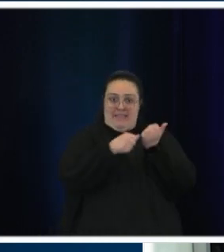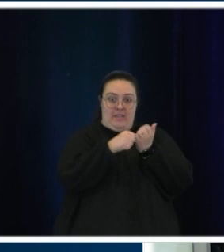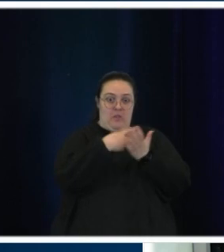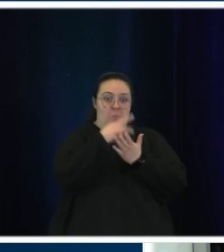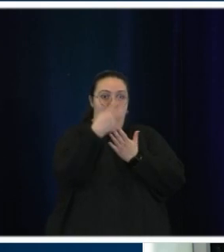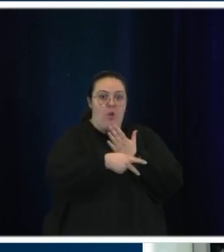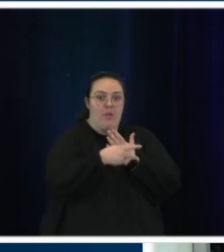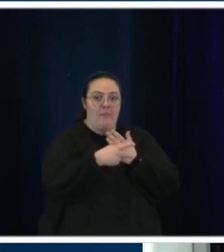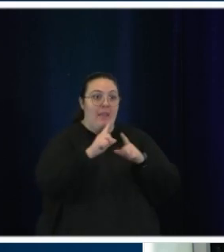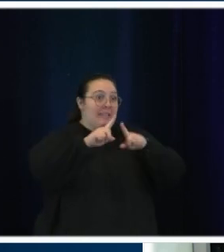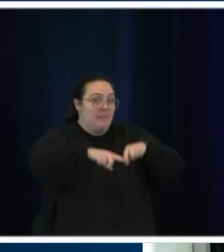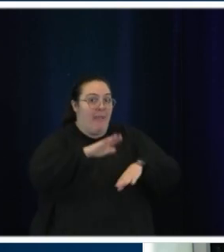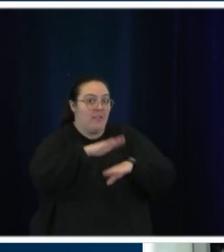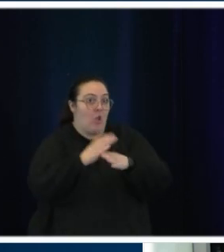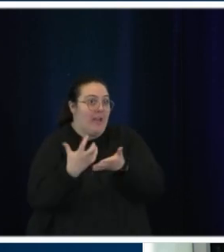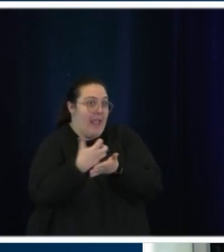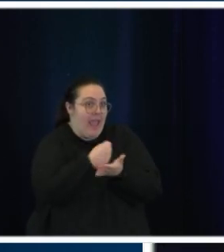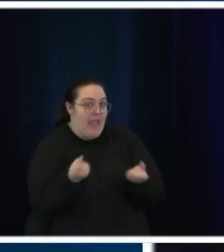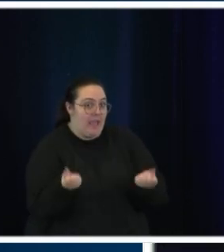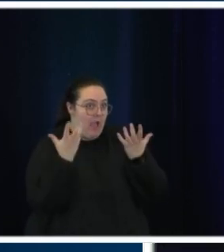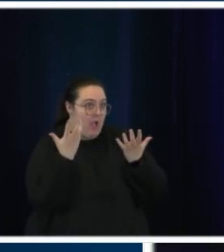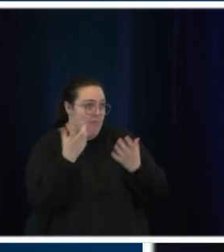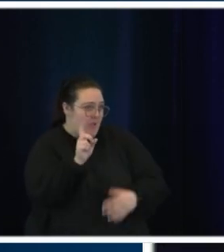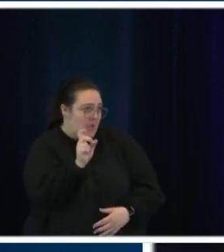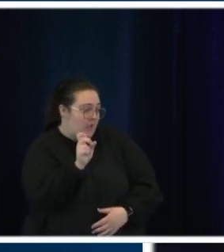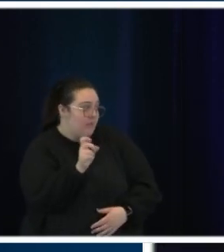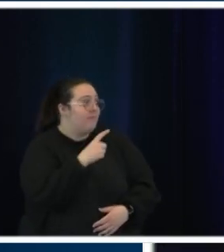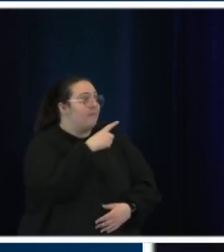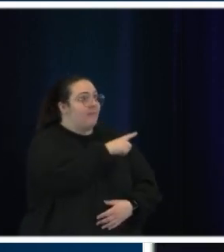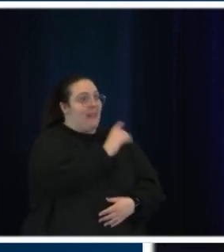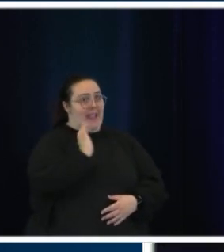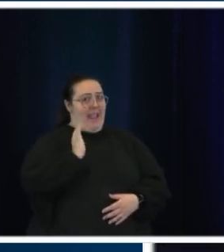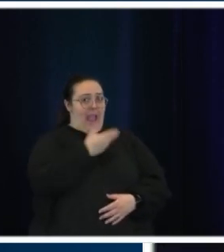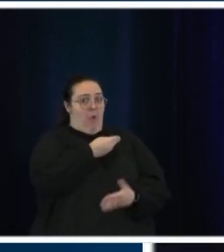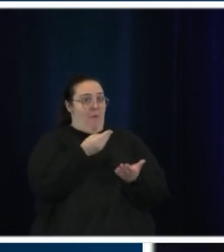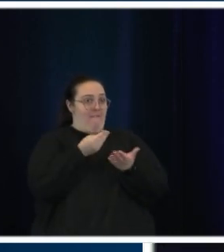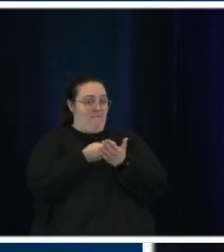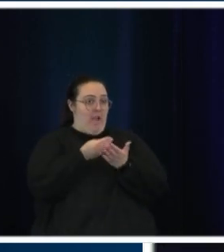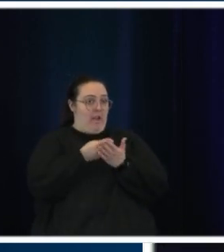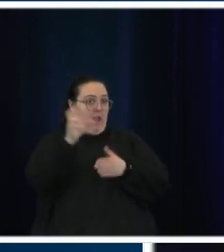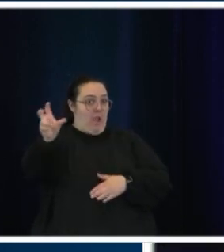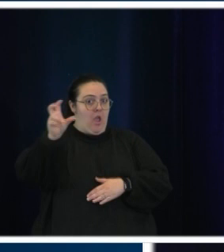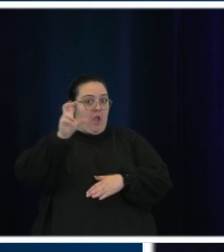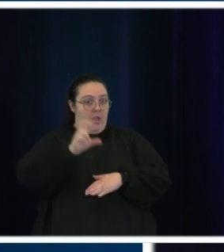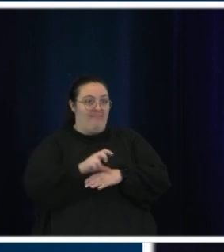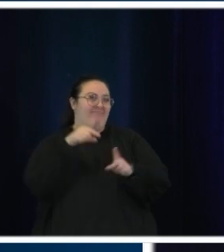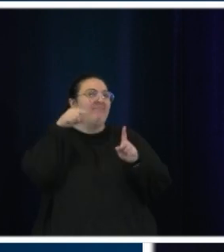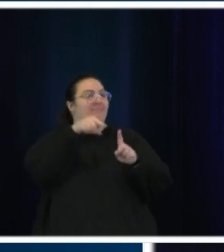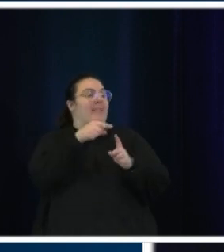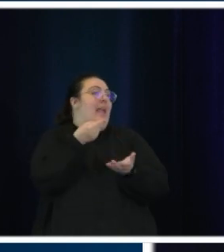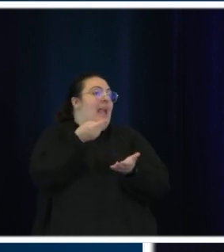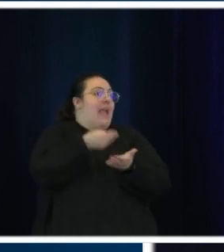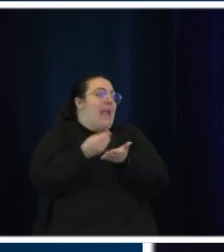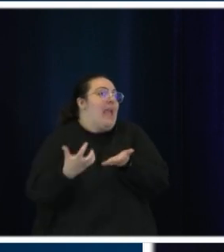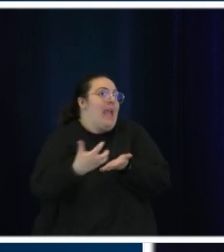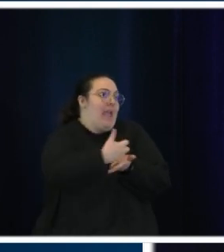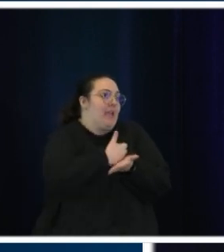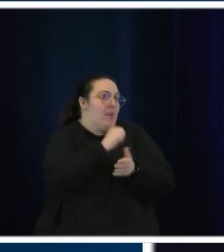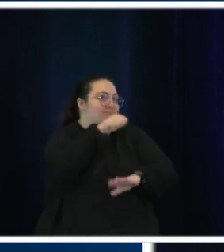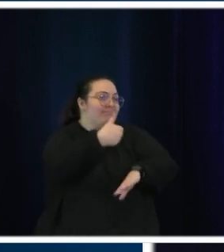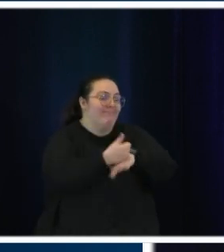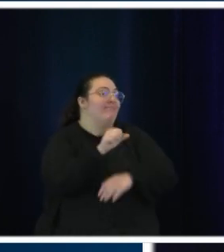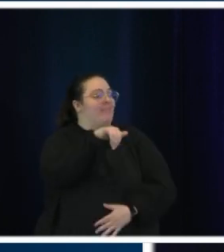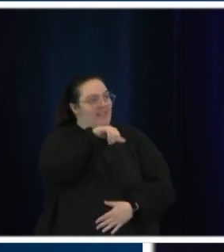based? Right, so the way it works right now, the funding that we get through development, it is income based. And